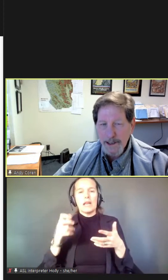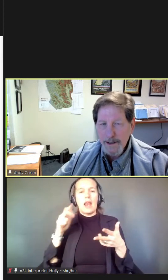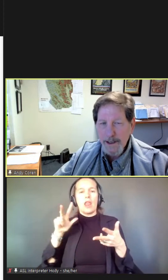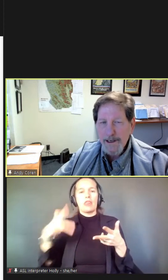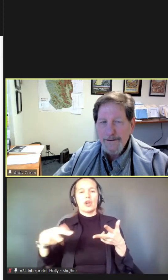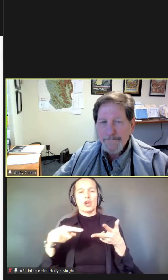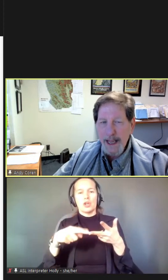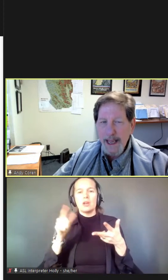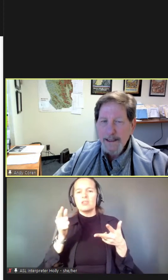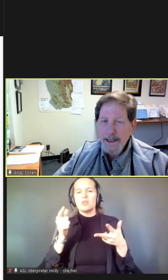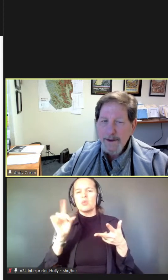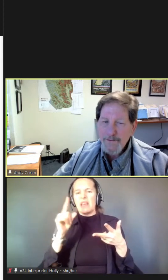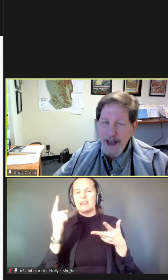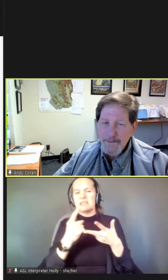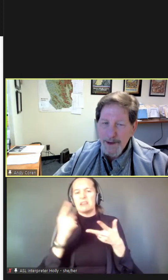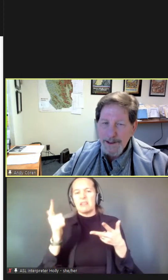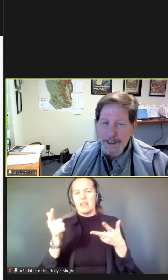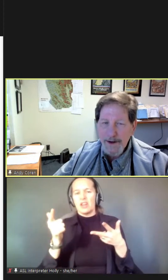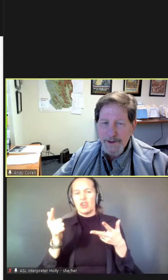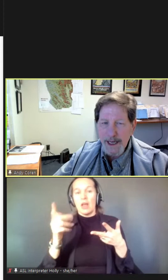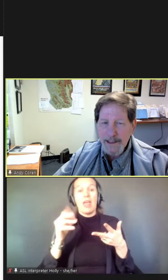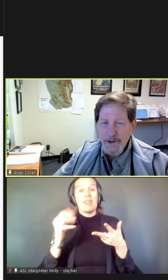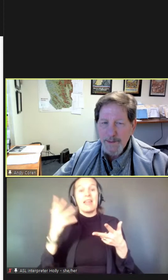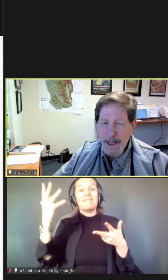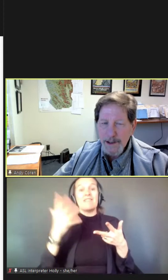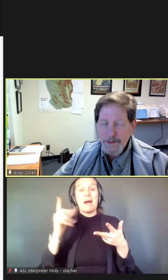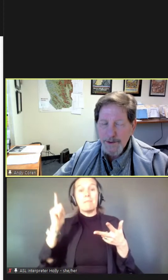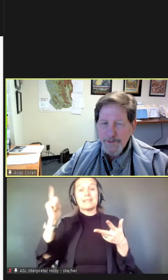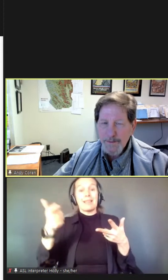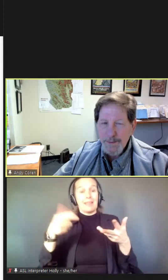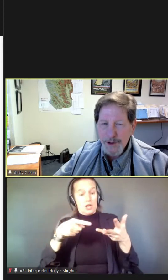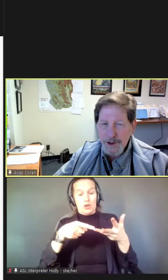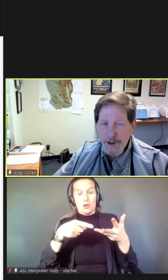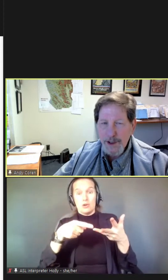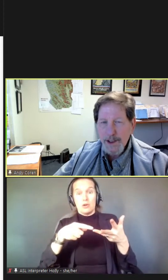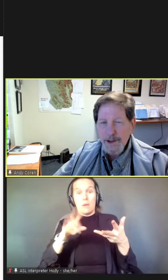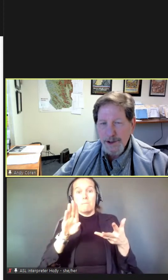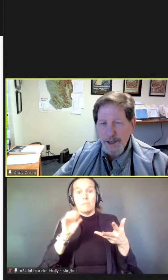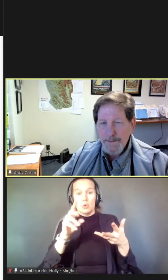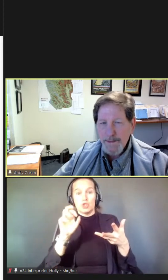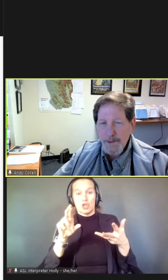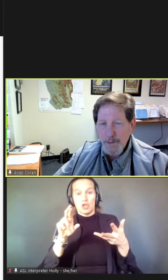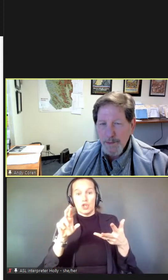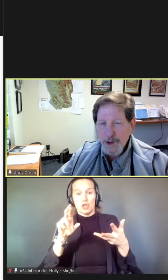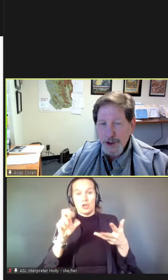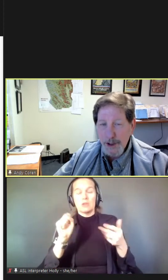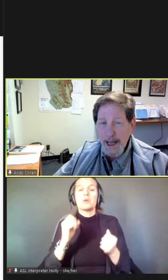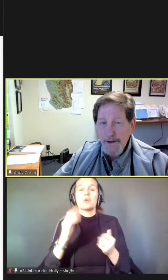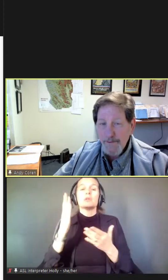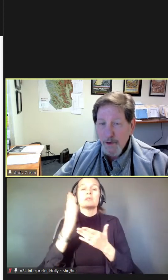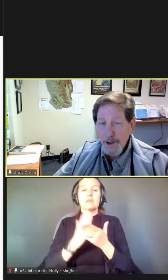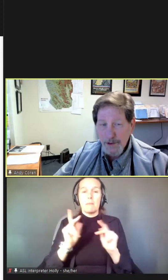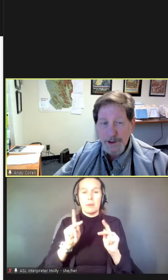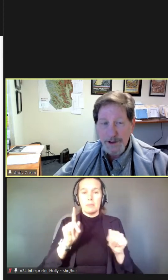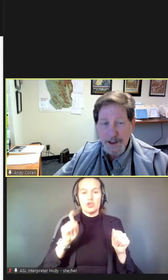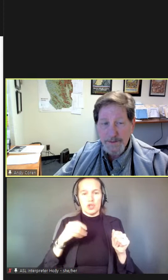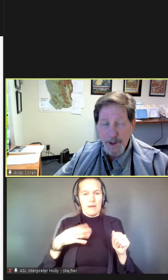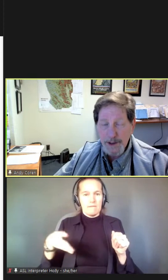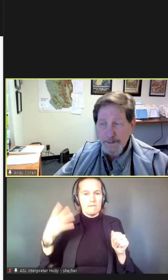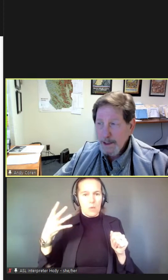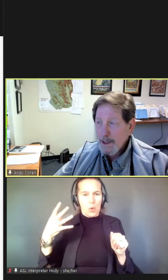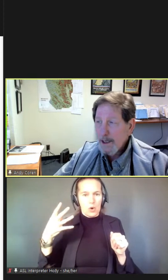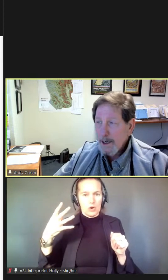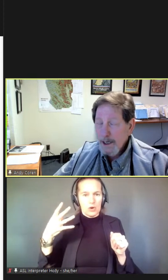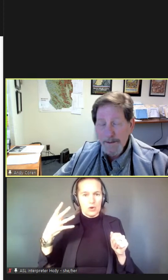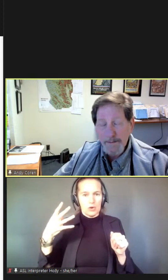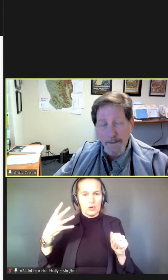days later. And 5 months after that, they would be eligible for a booster. So some people should have 4 doses at this point